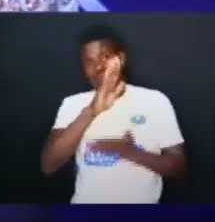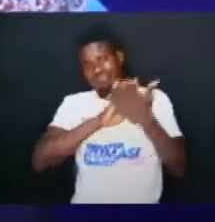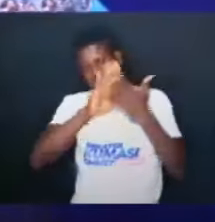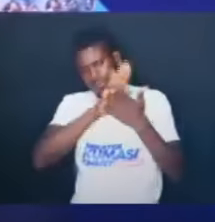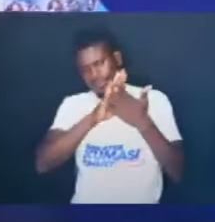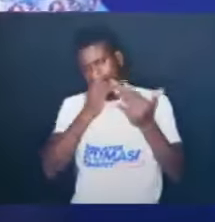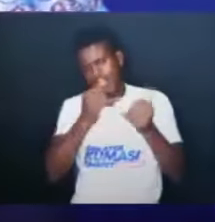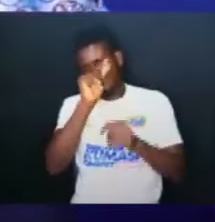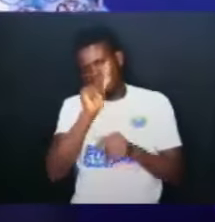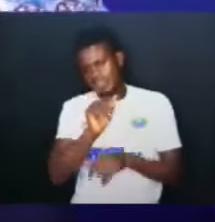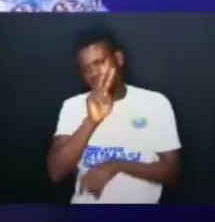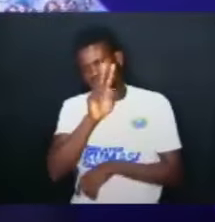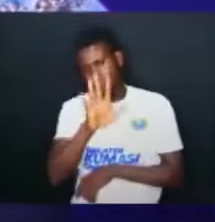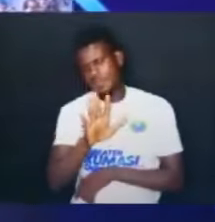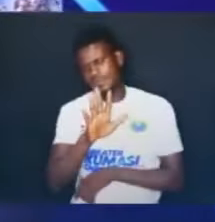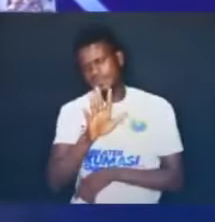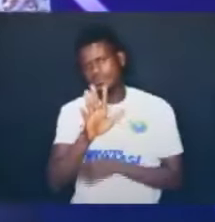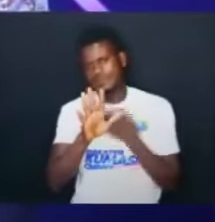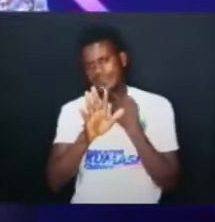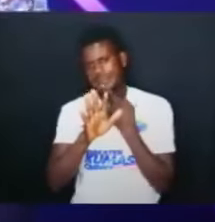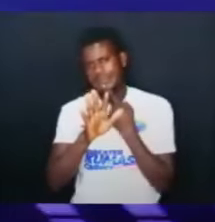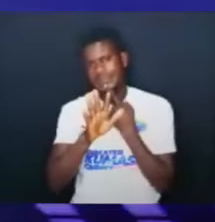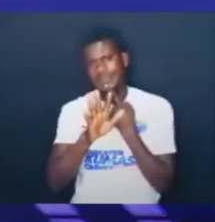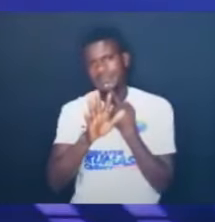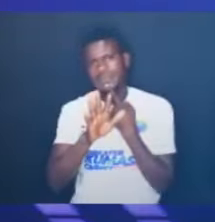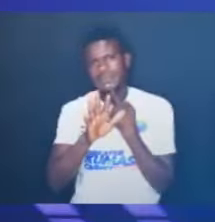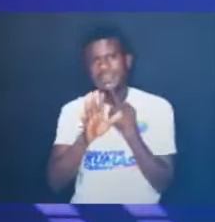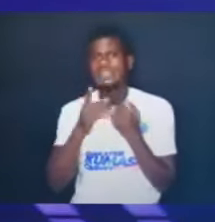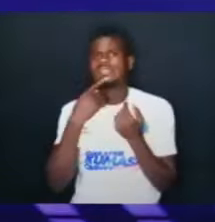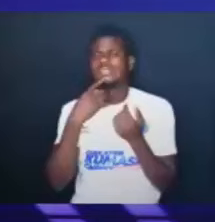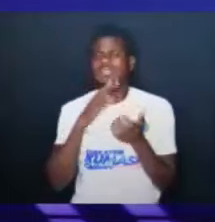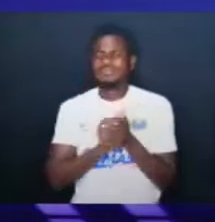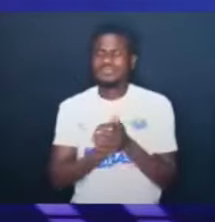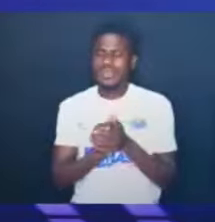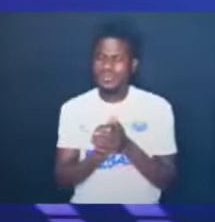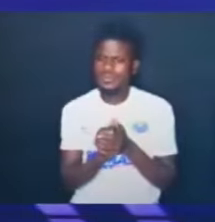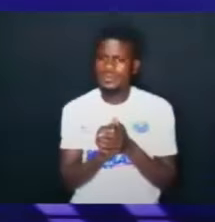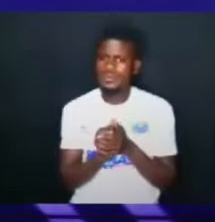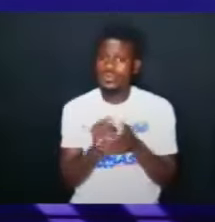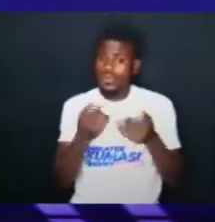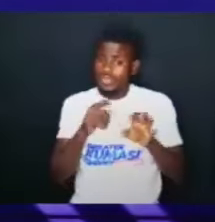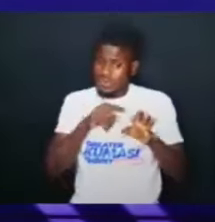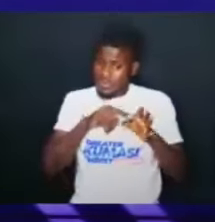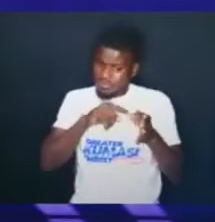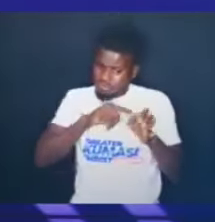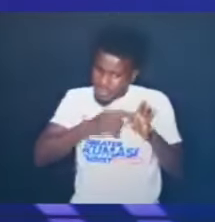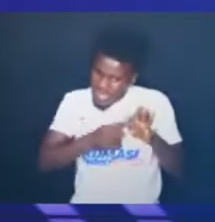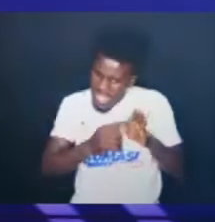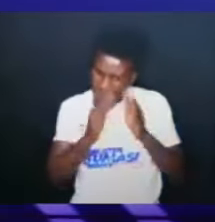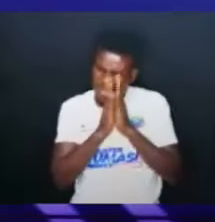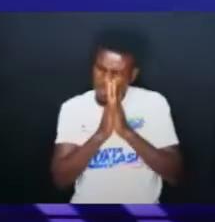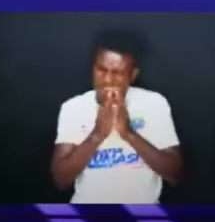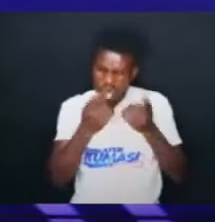25 says this. And when you stand praying, if you hold